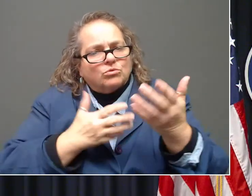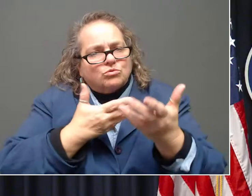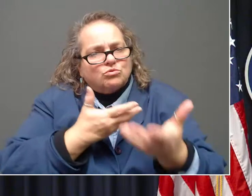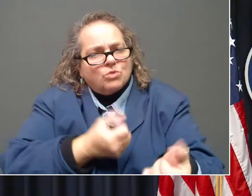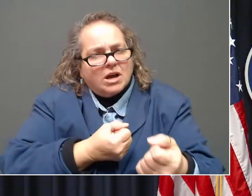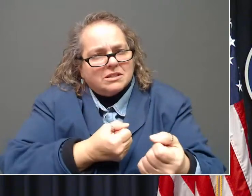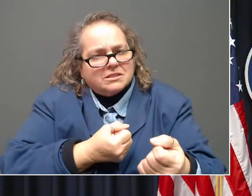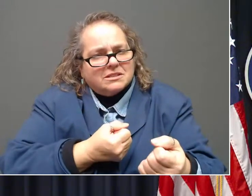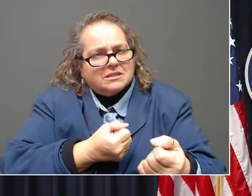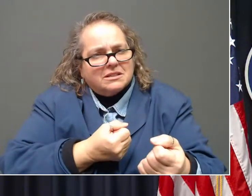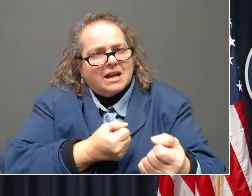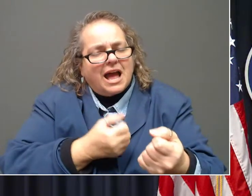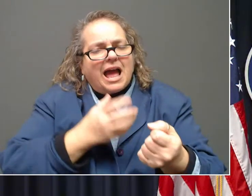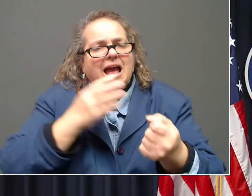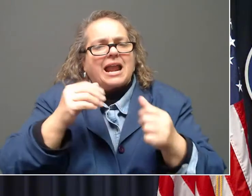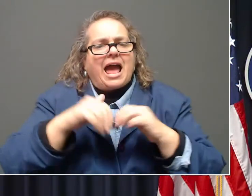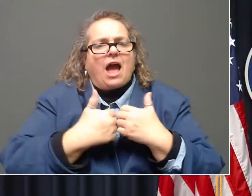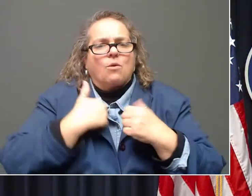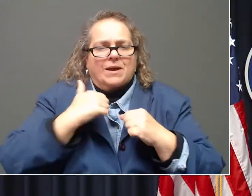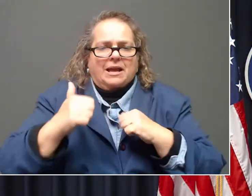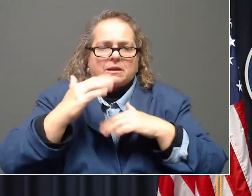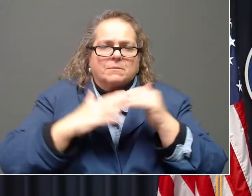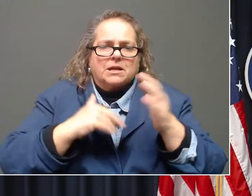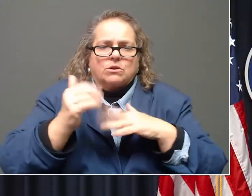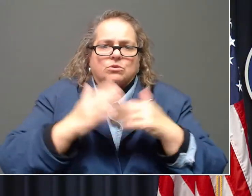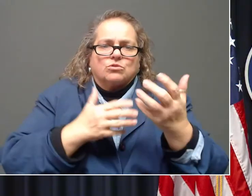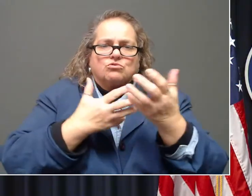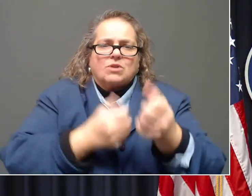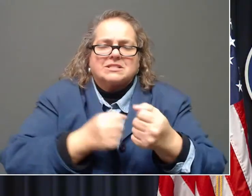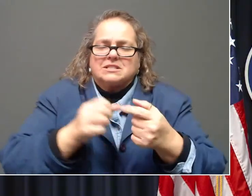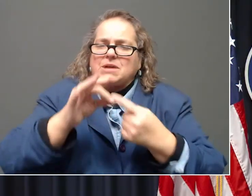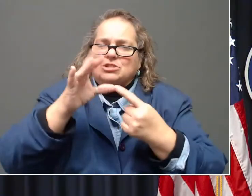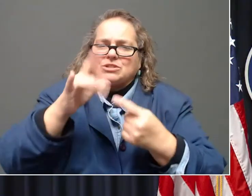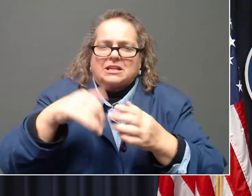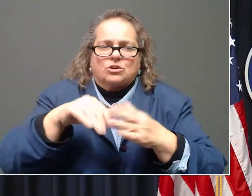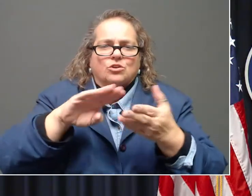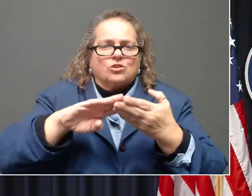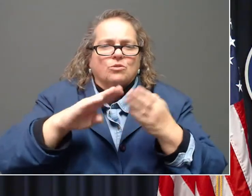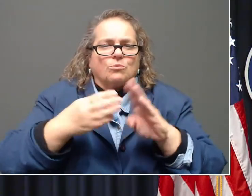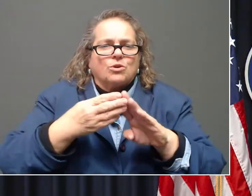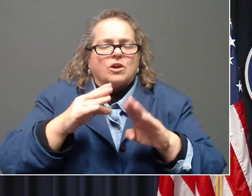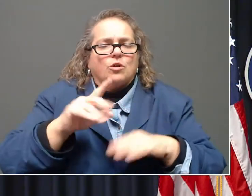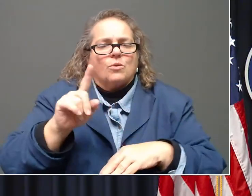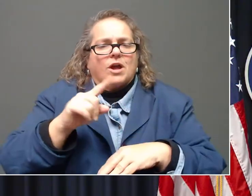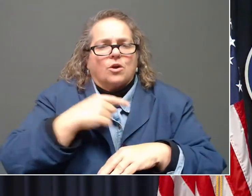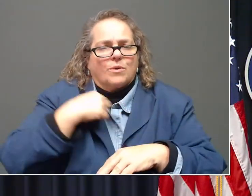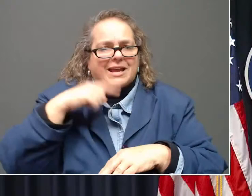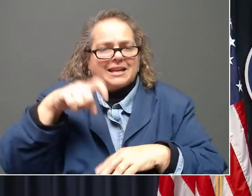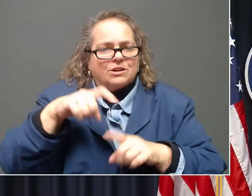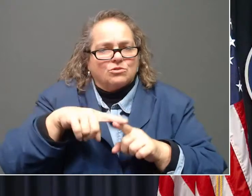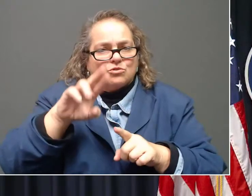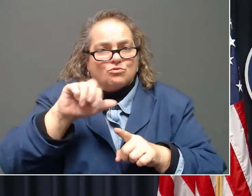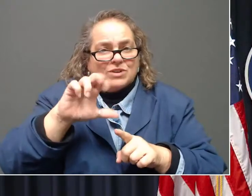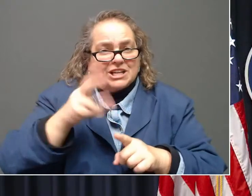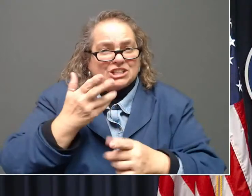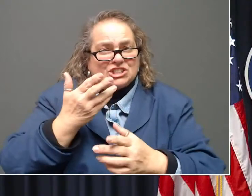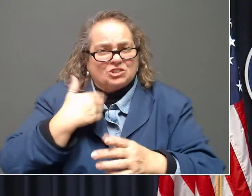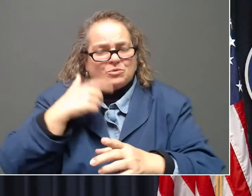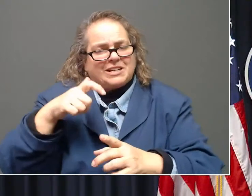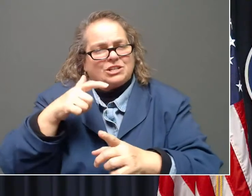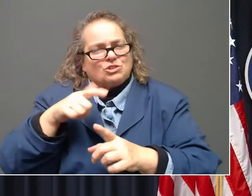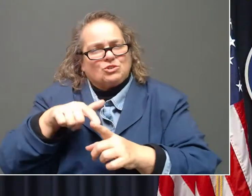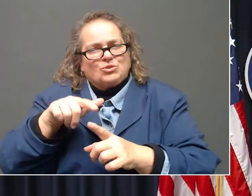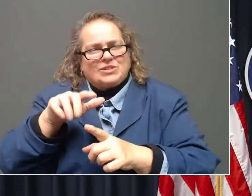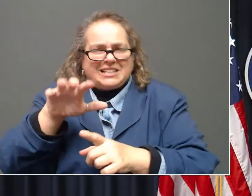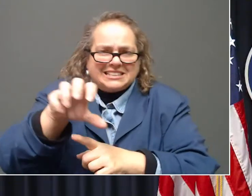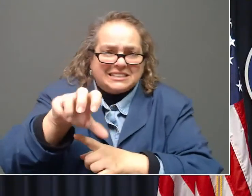Al, it was exciting and moving, and having over the course of those two events, 50